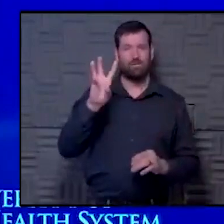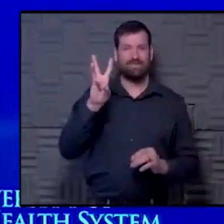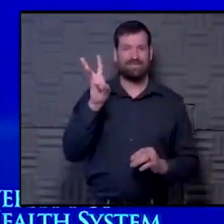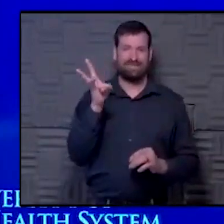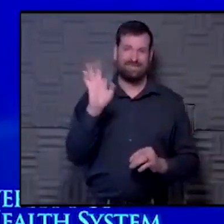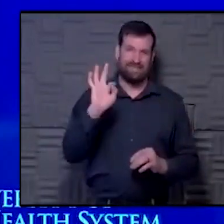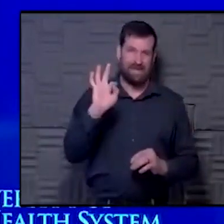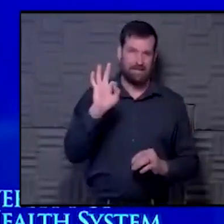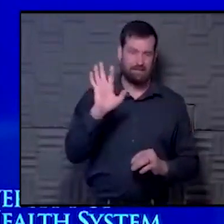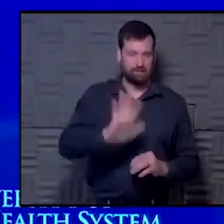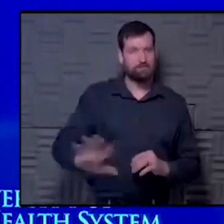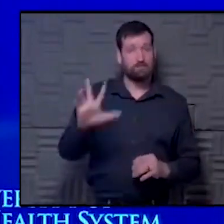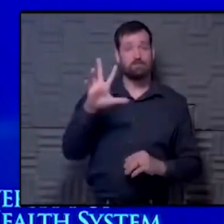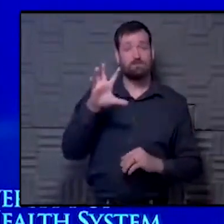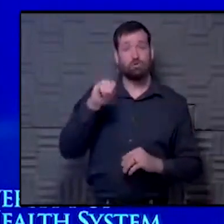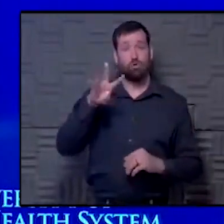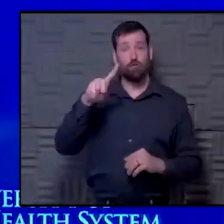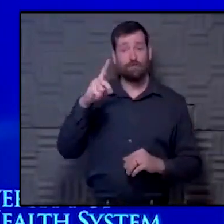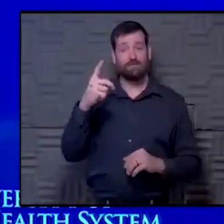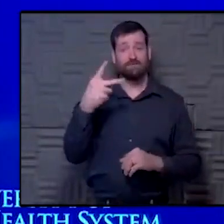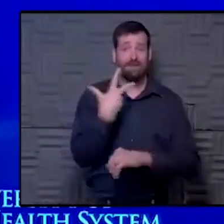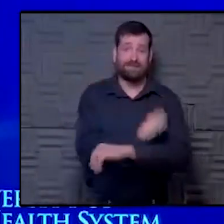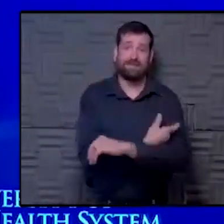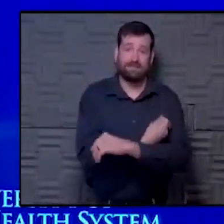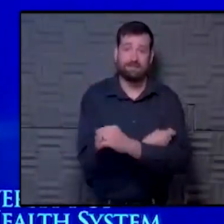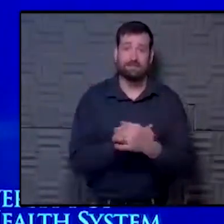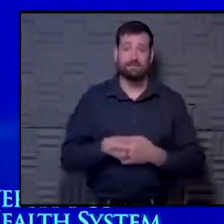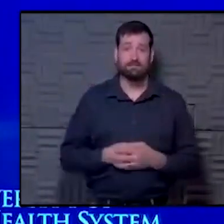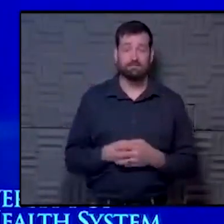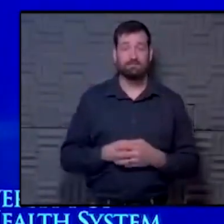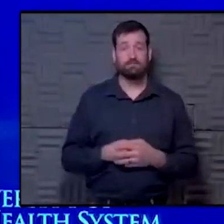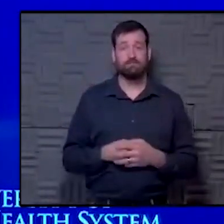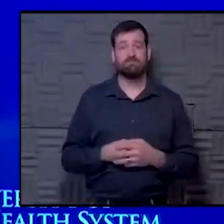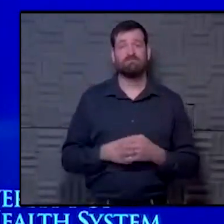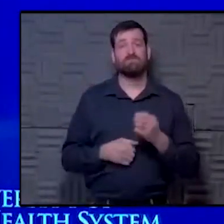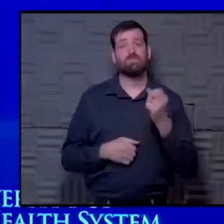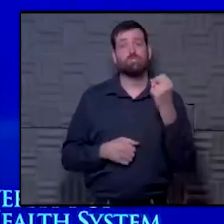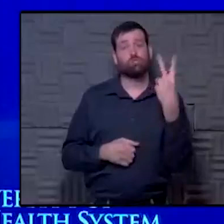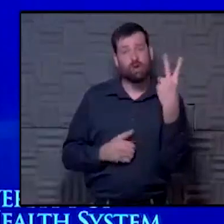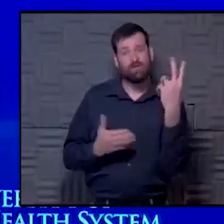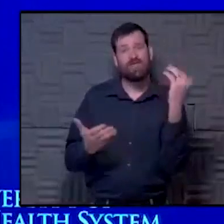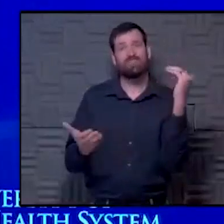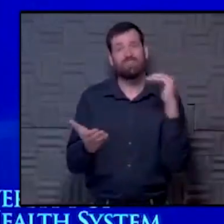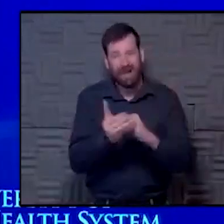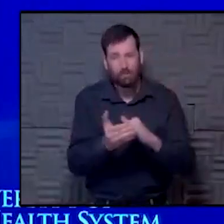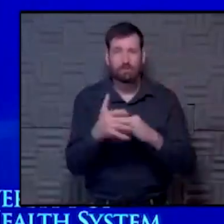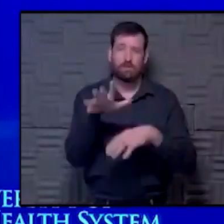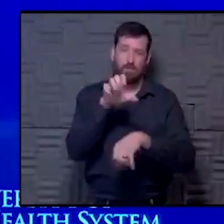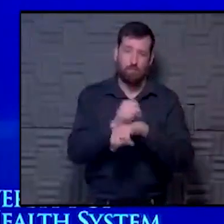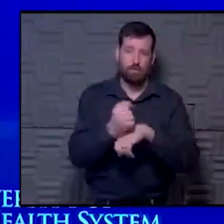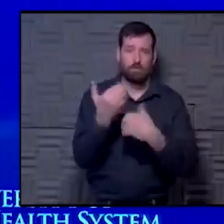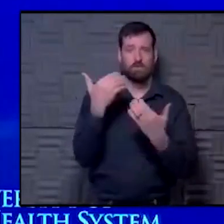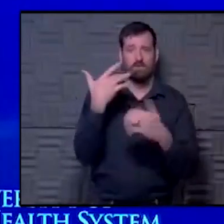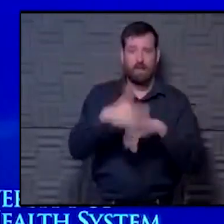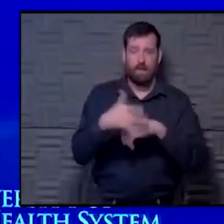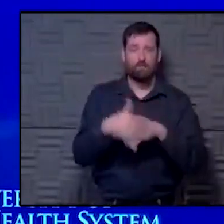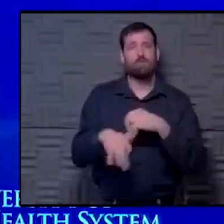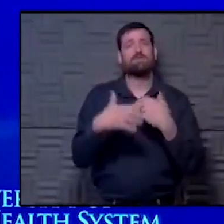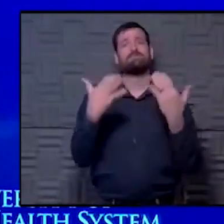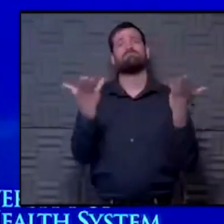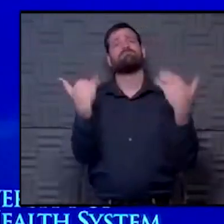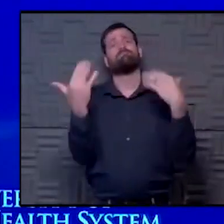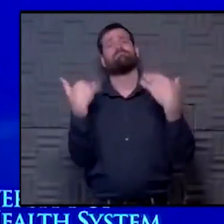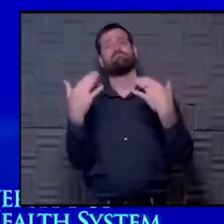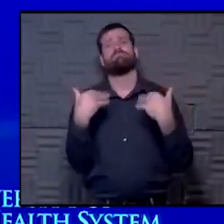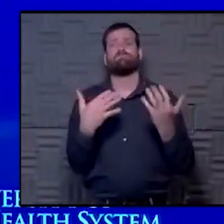71,869 approximately COVID-19 vaccinations. We have 12,000 vaccine appointments available in clinic right now, people. We need your arm.